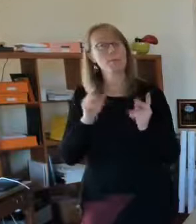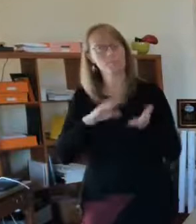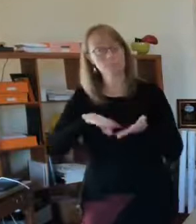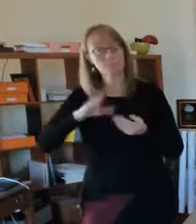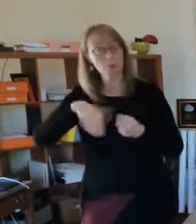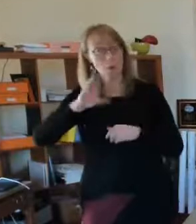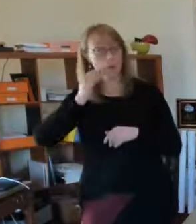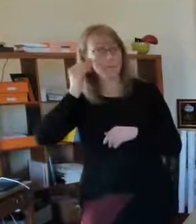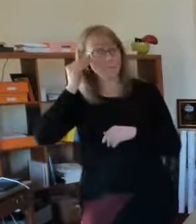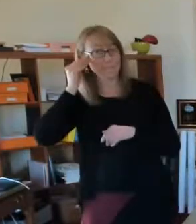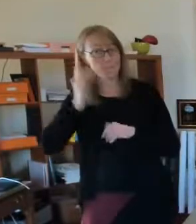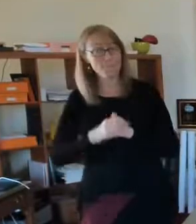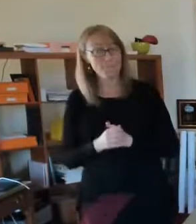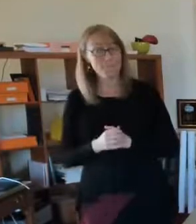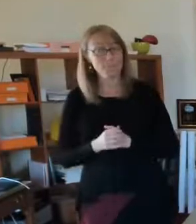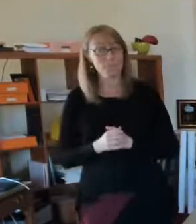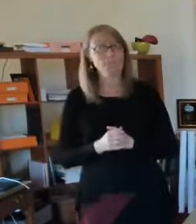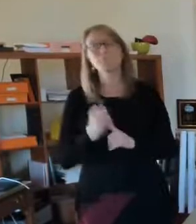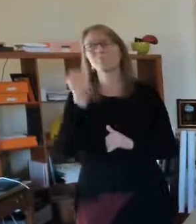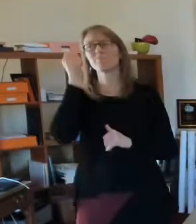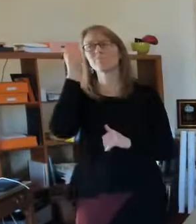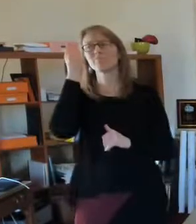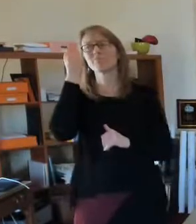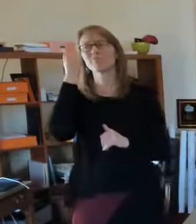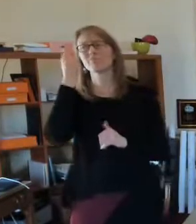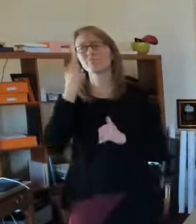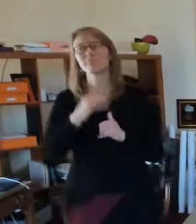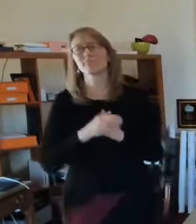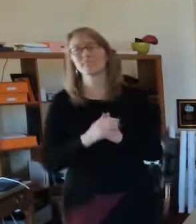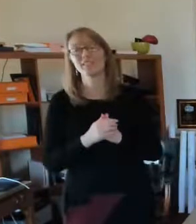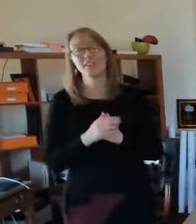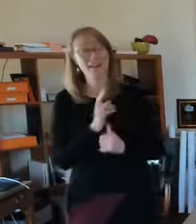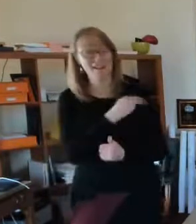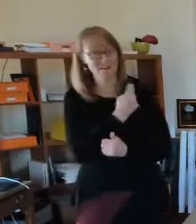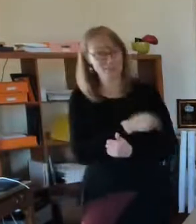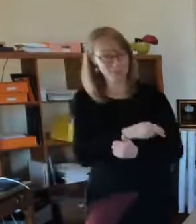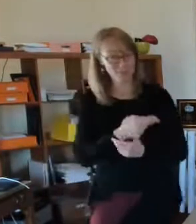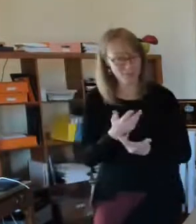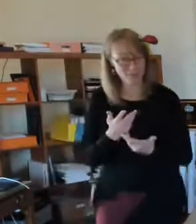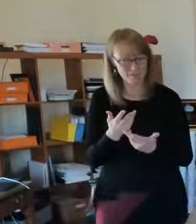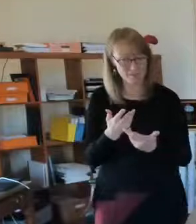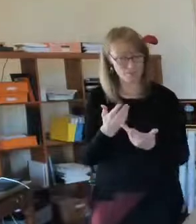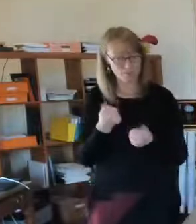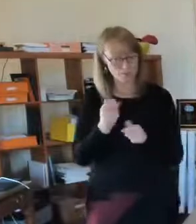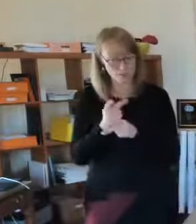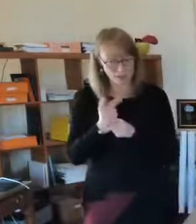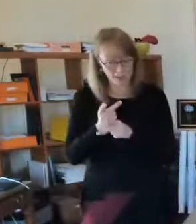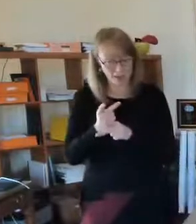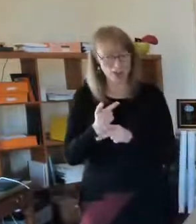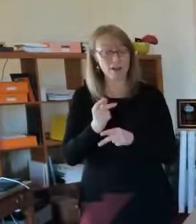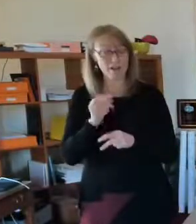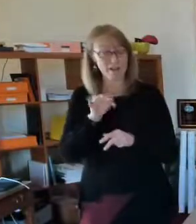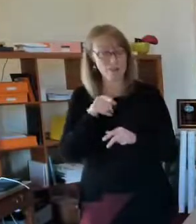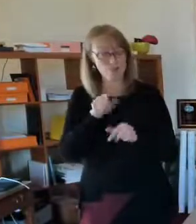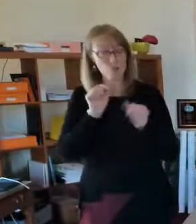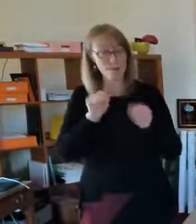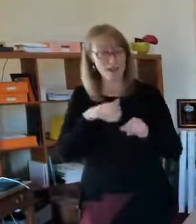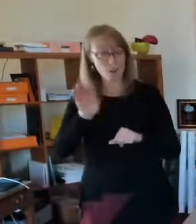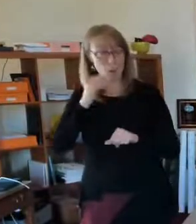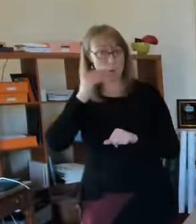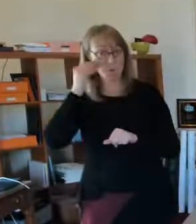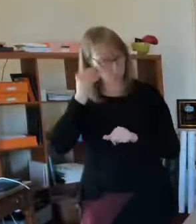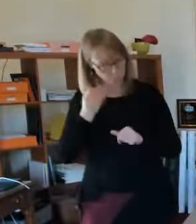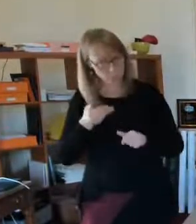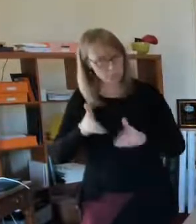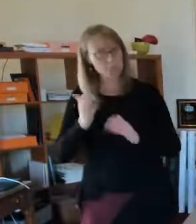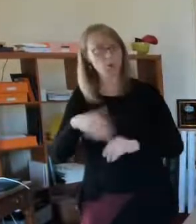longer than they have to. And the hospital's really not a place you want to be if you can help it. So, yes, there are many people being discharged from the